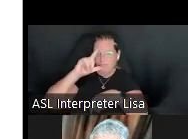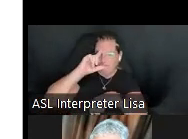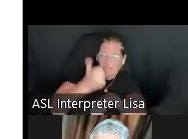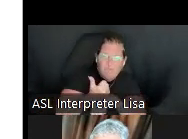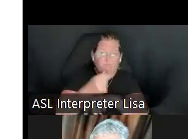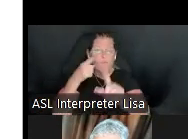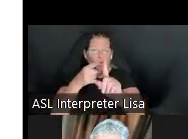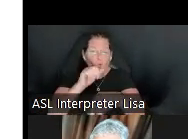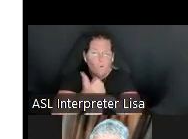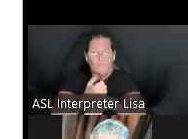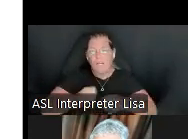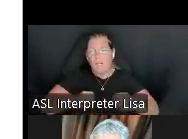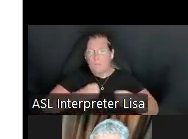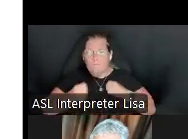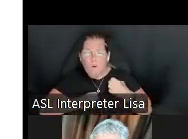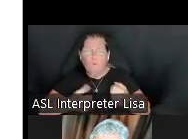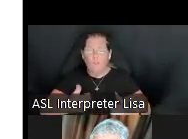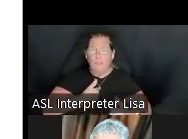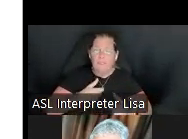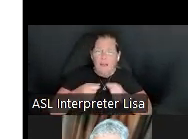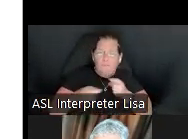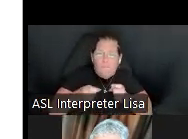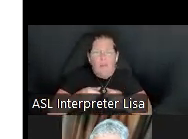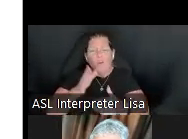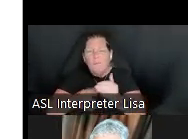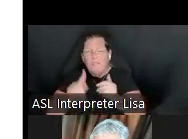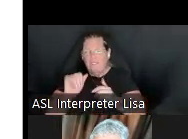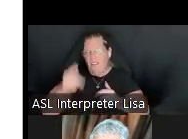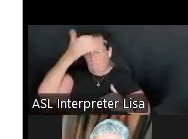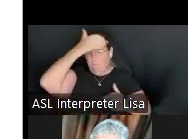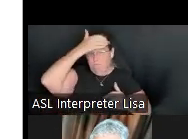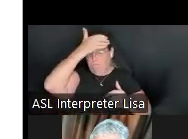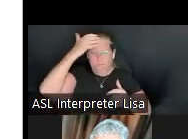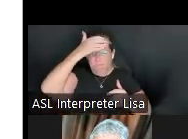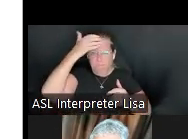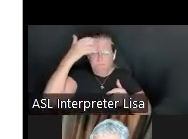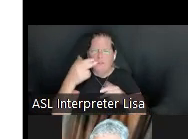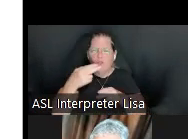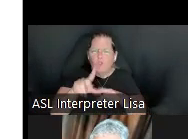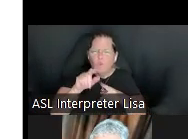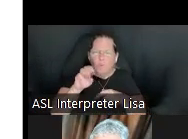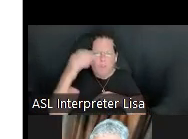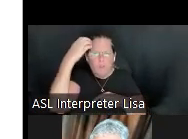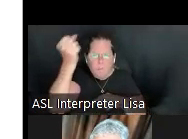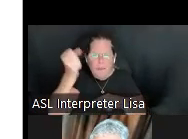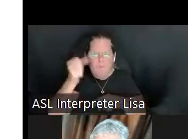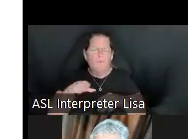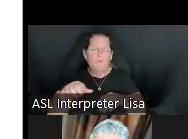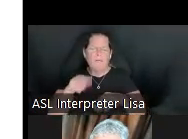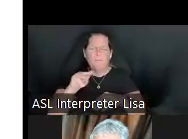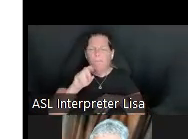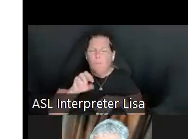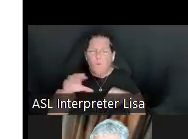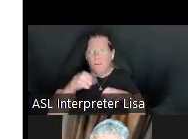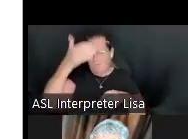controlling emotions and self-monitoring, completing tasks and memory for habits and motor activities. I'll